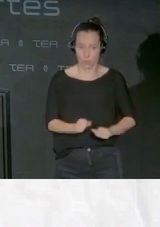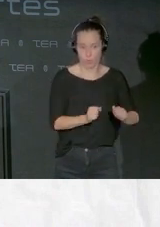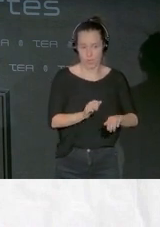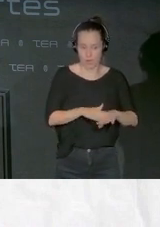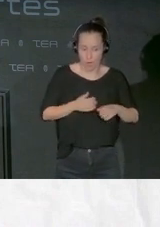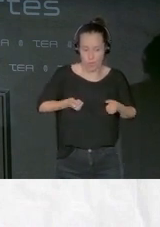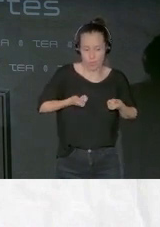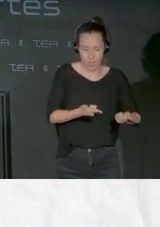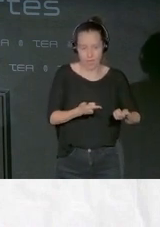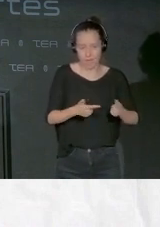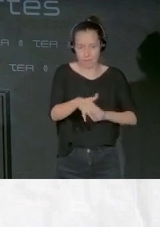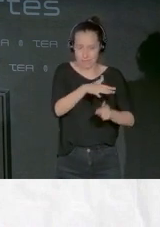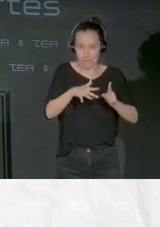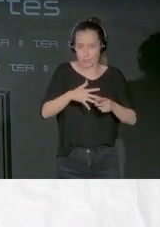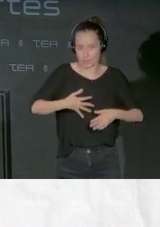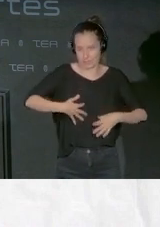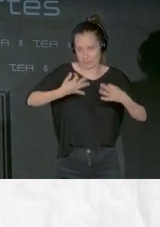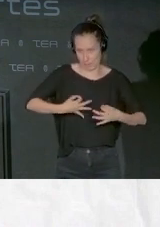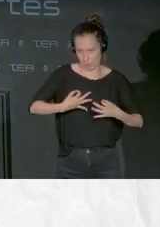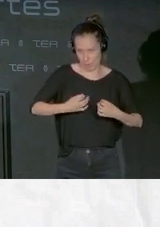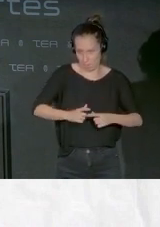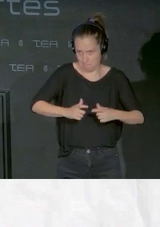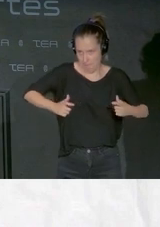As you can see, we are touching about a broad range